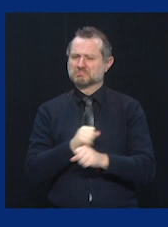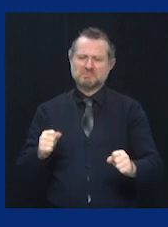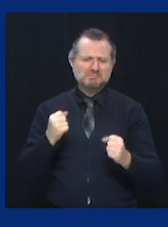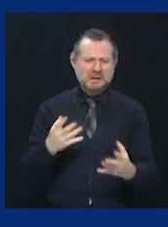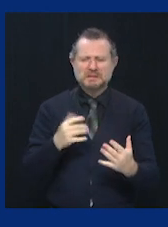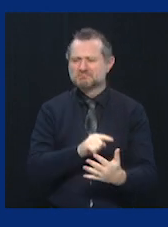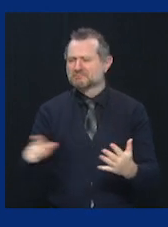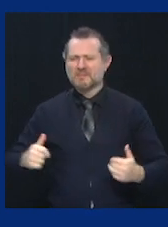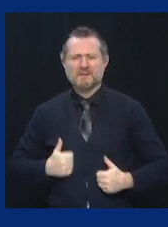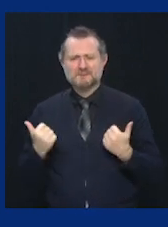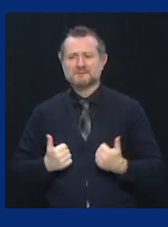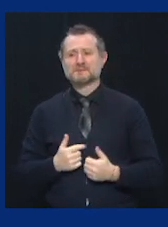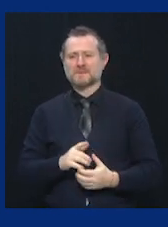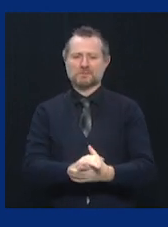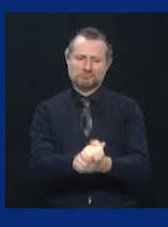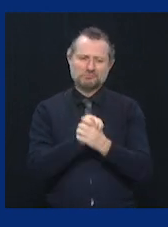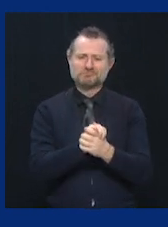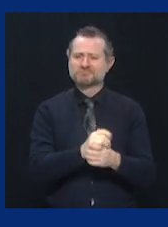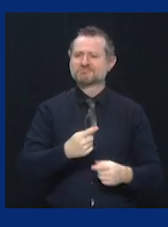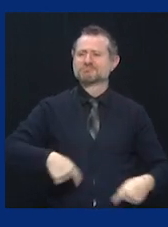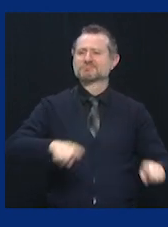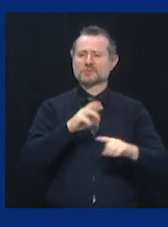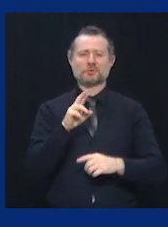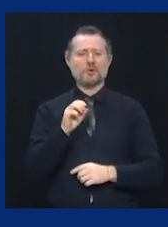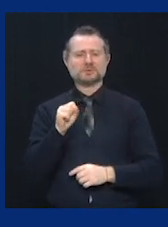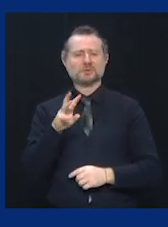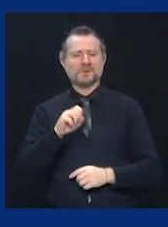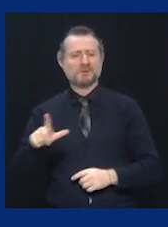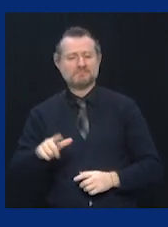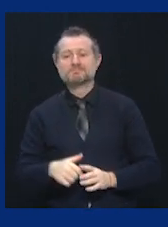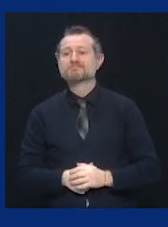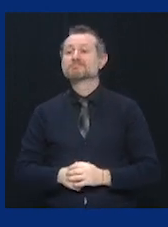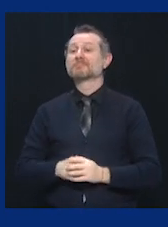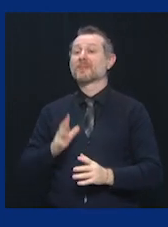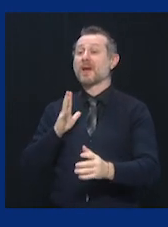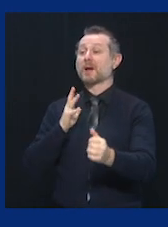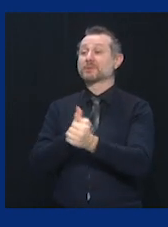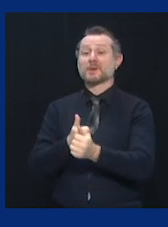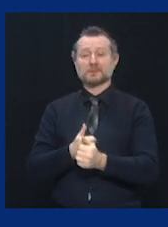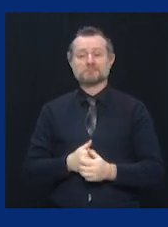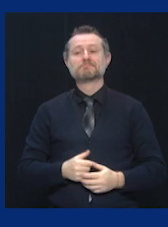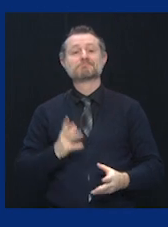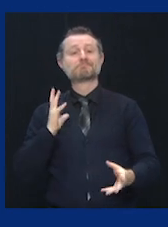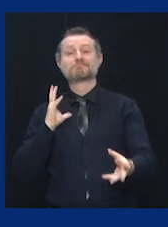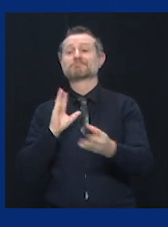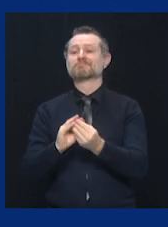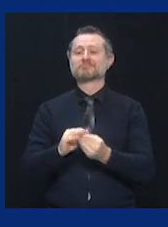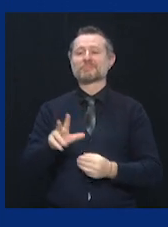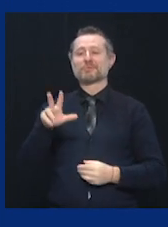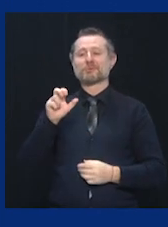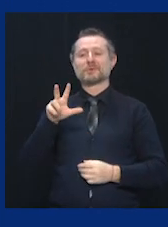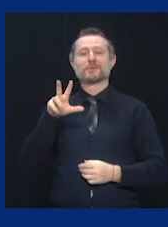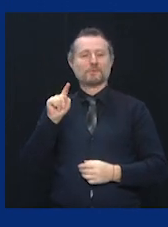Congratulations to all the people at Roswell. Let's give you an update as to where we are. Day 331,